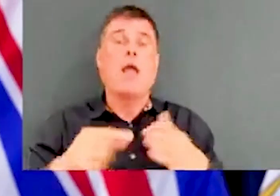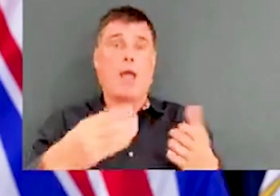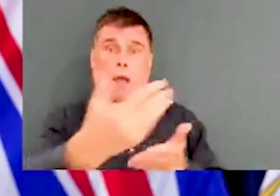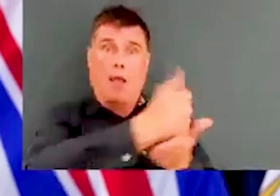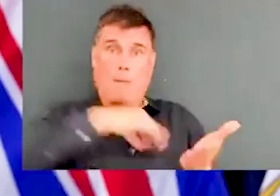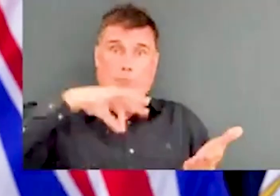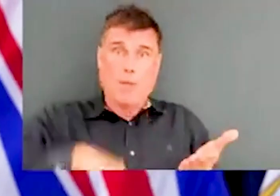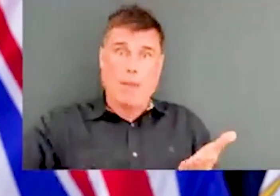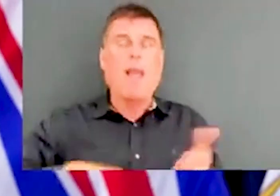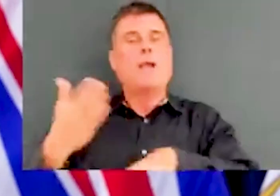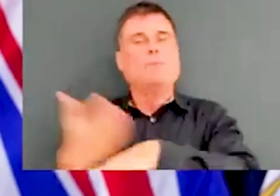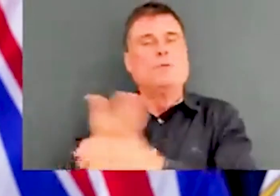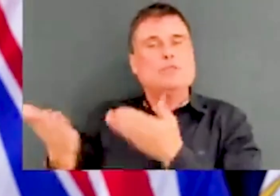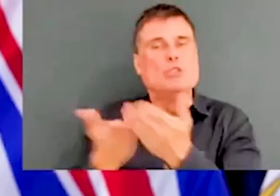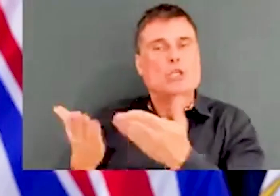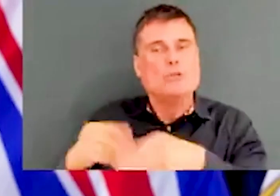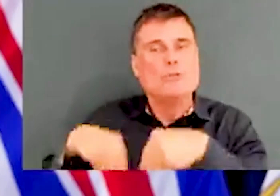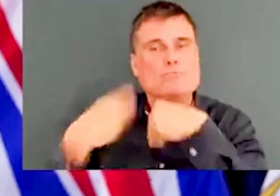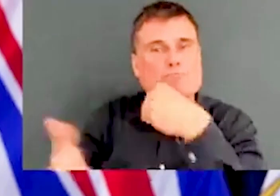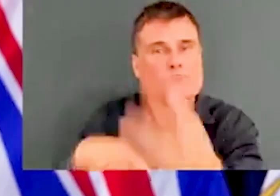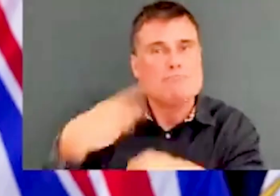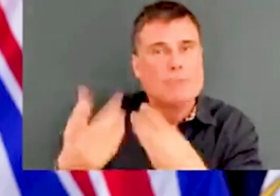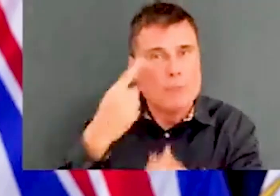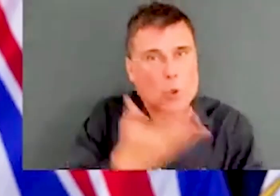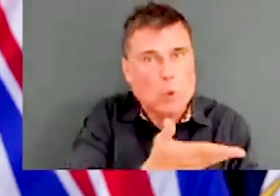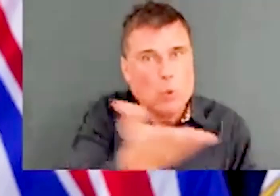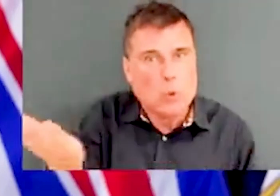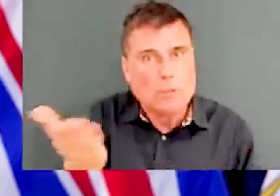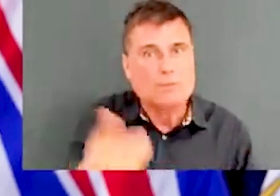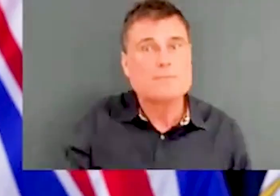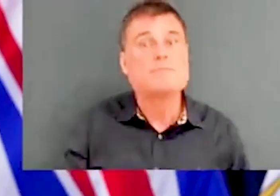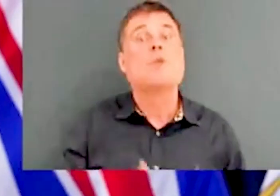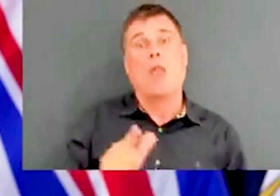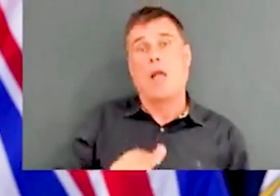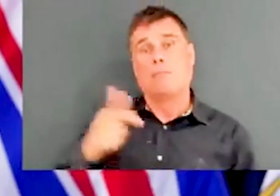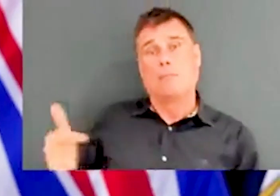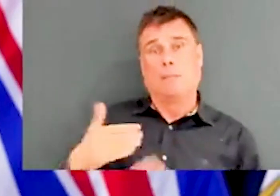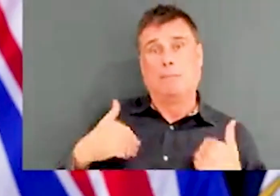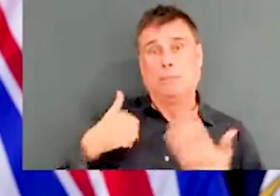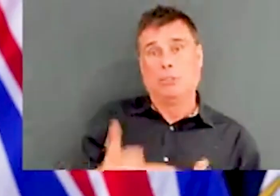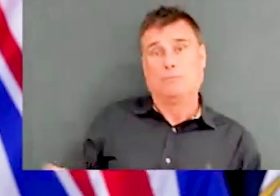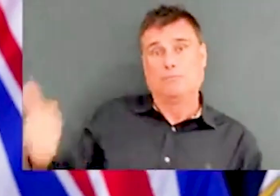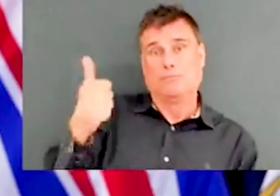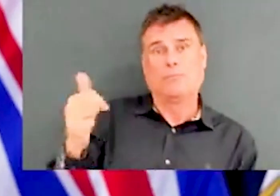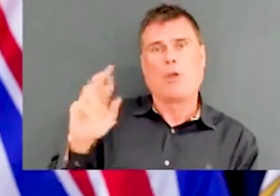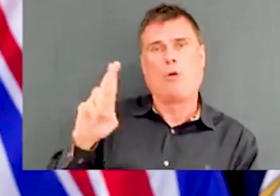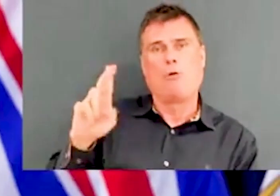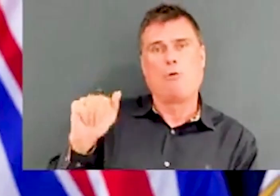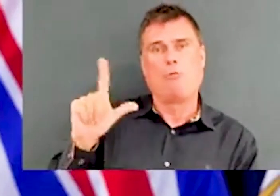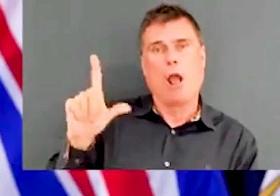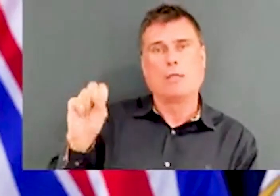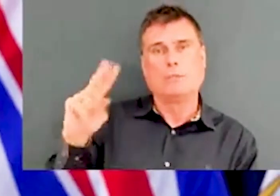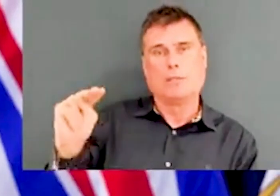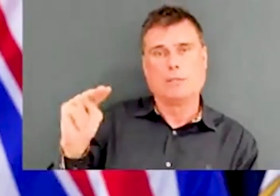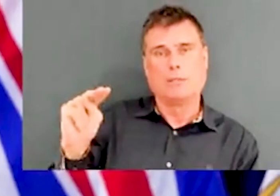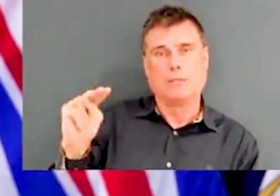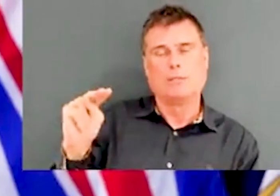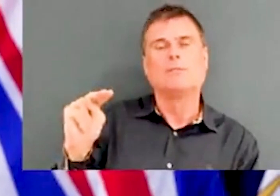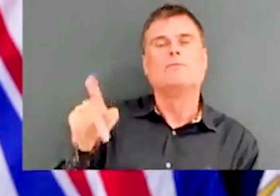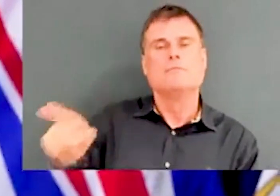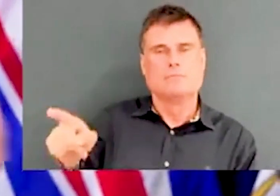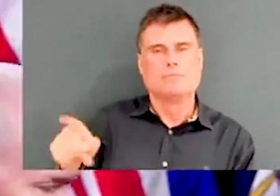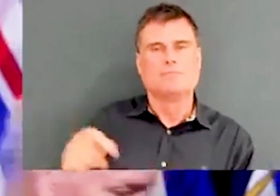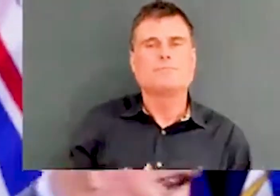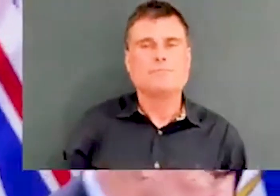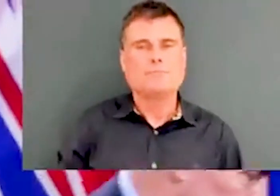Minister Ralston to go into the details of the changes, and he will also introduce Dr. Winter, who will have some comments about how we got to this place.